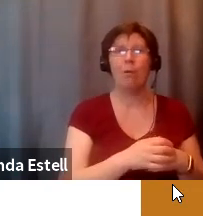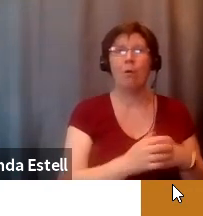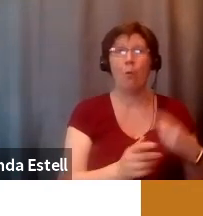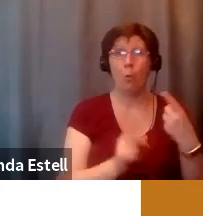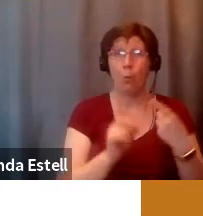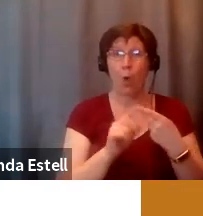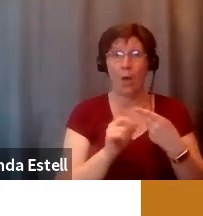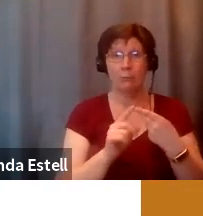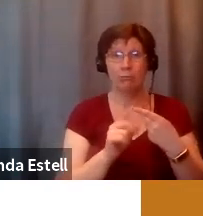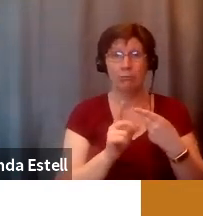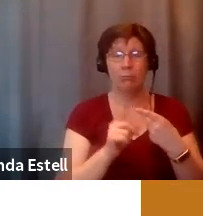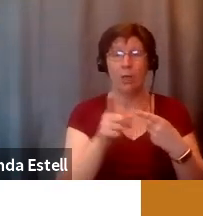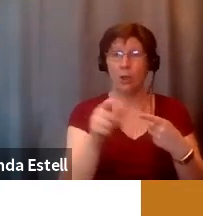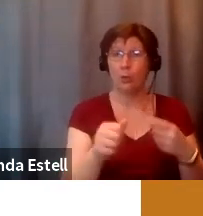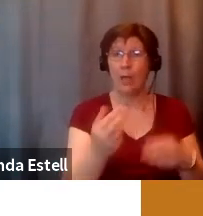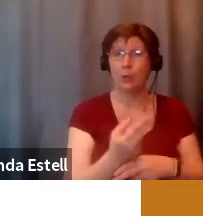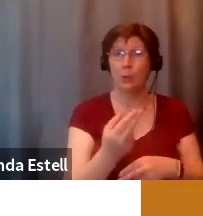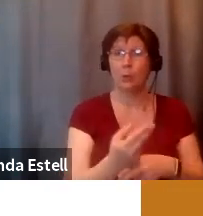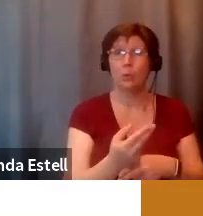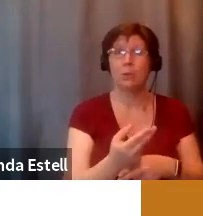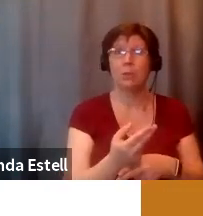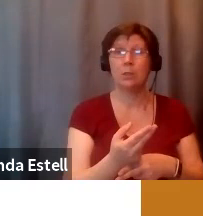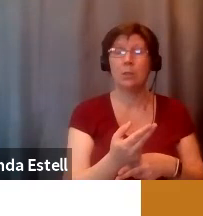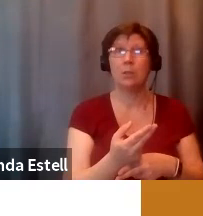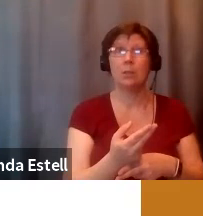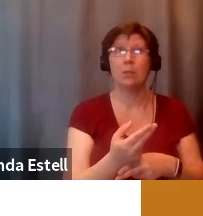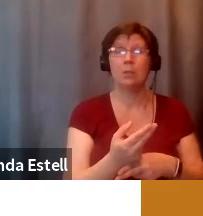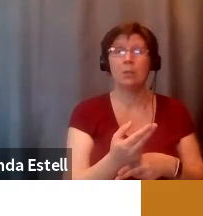them is you can use the